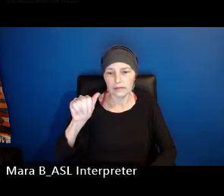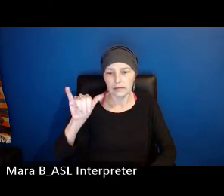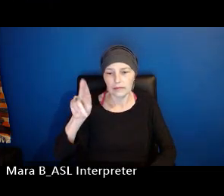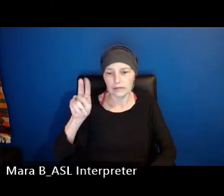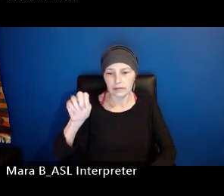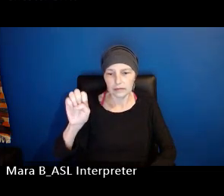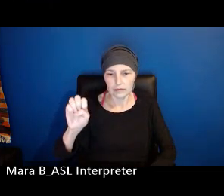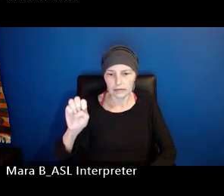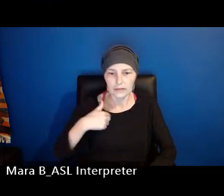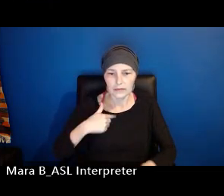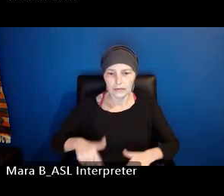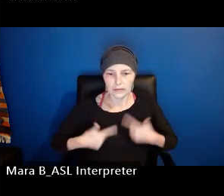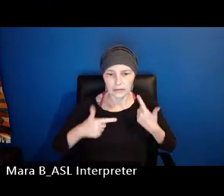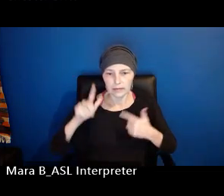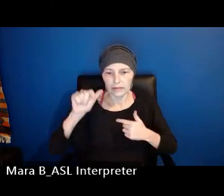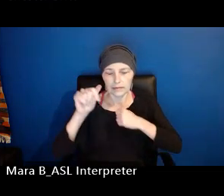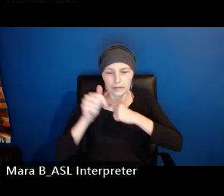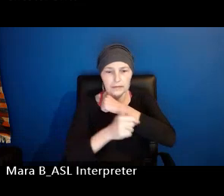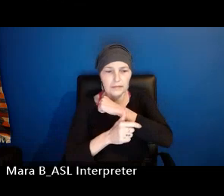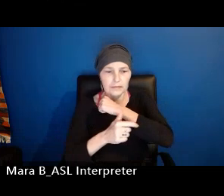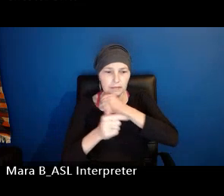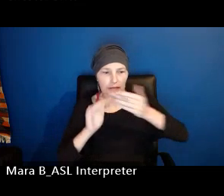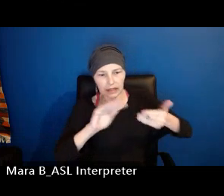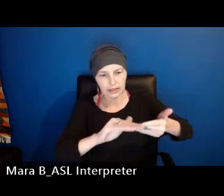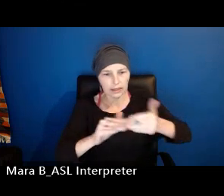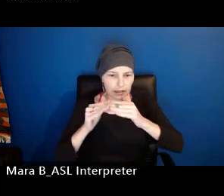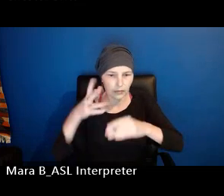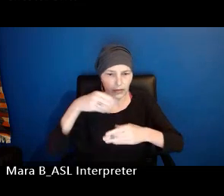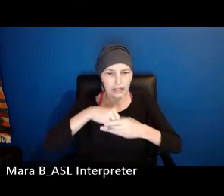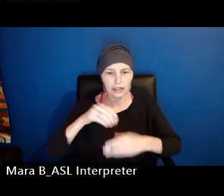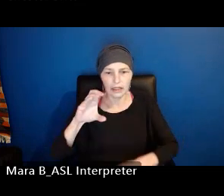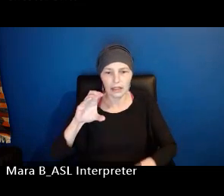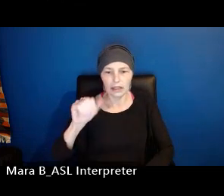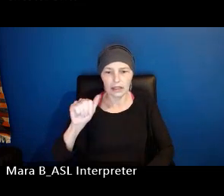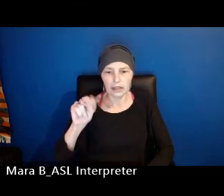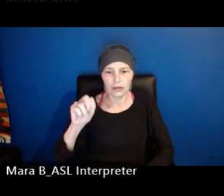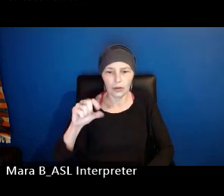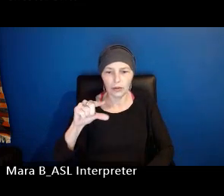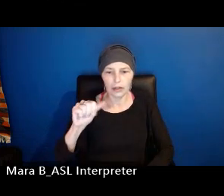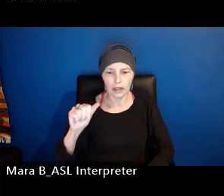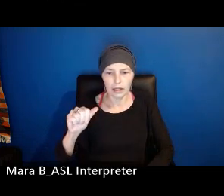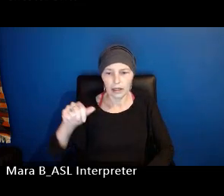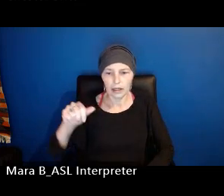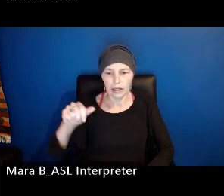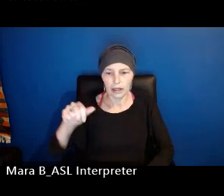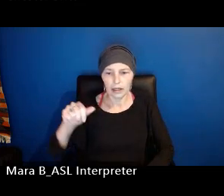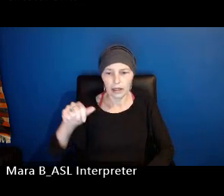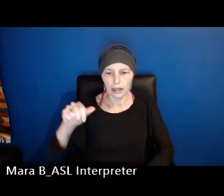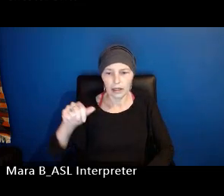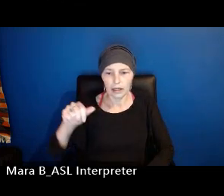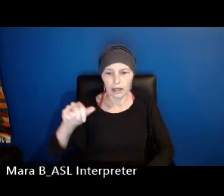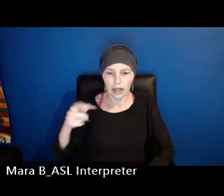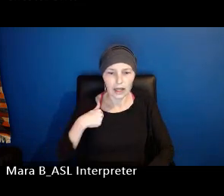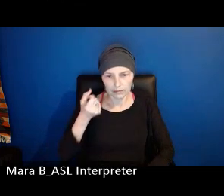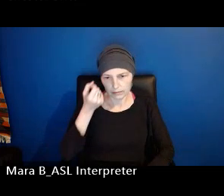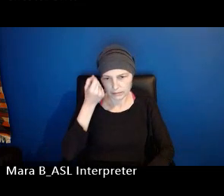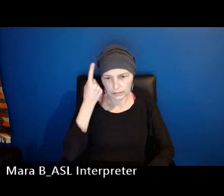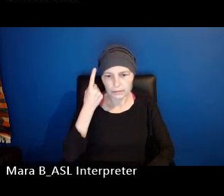city of Los Angeles, but in Canoga Park, actually. I understand